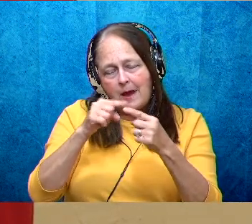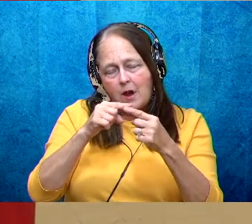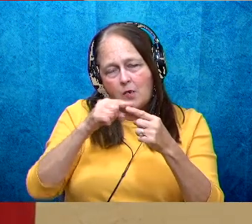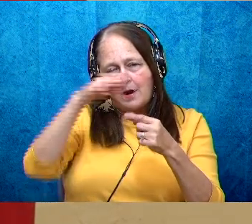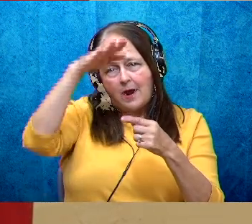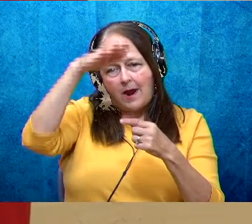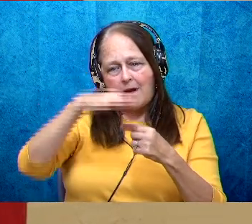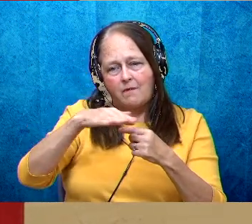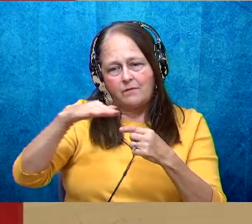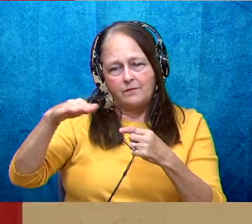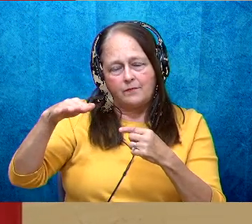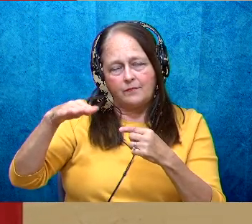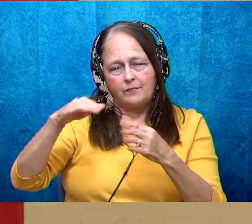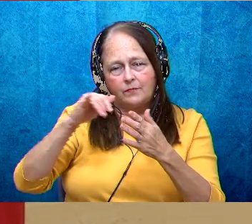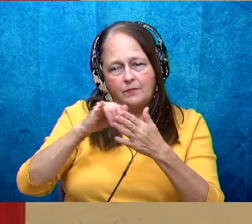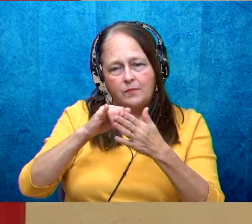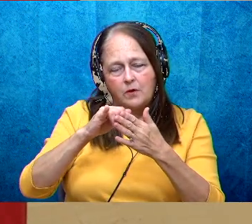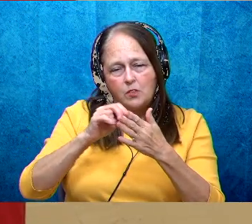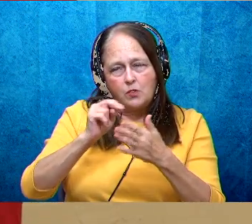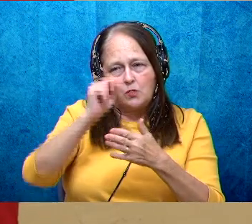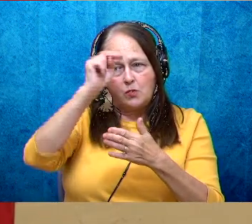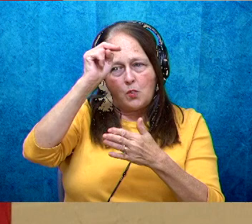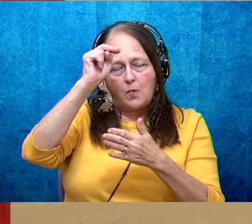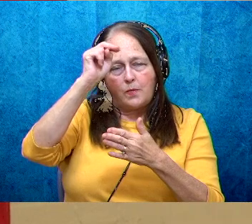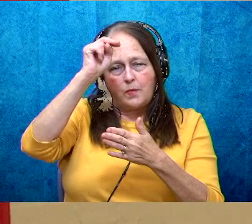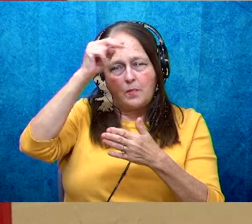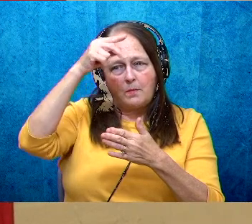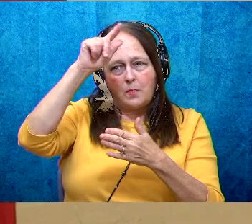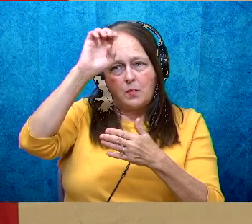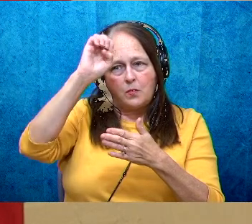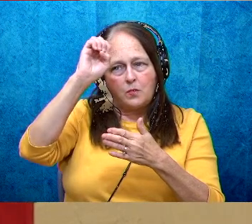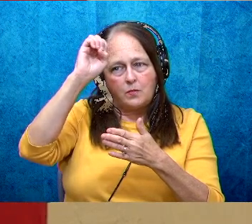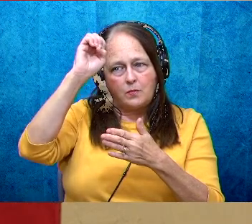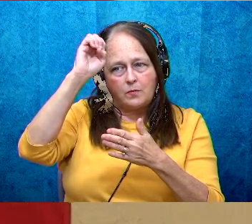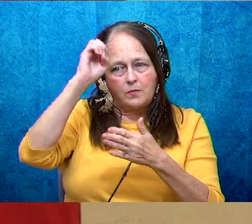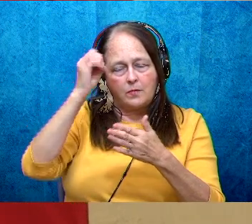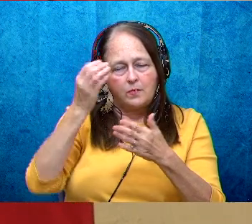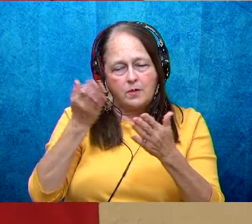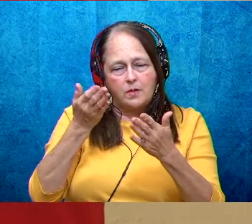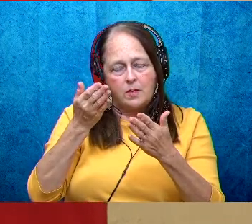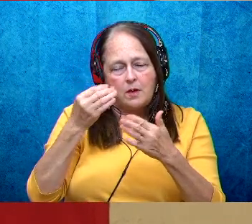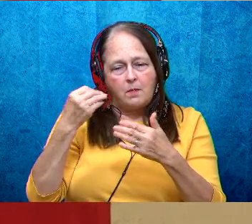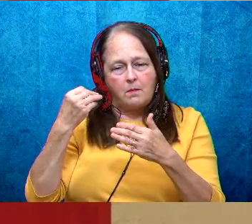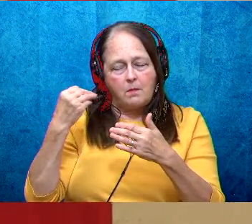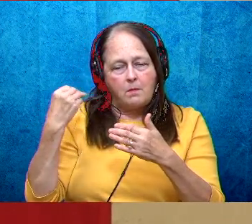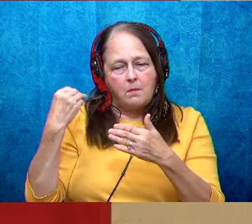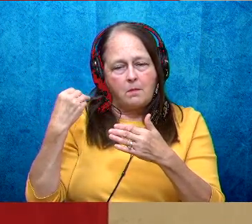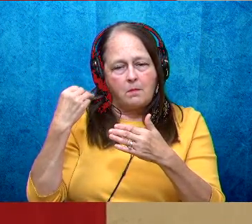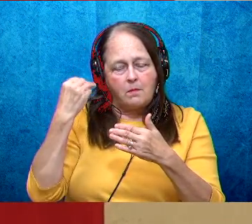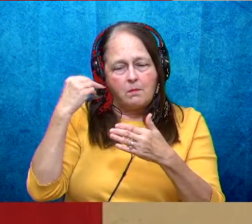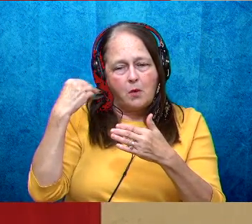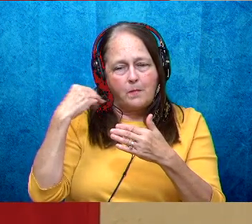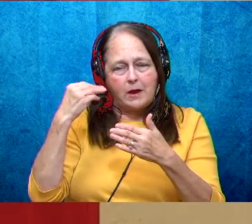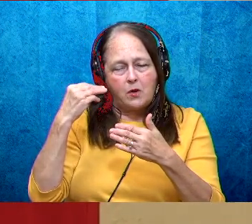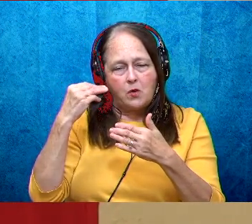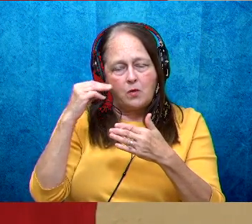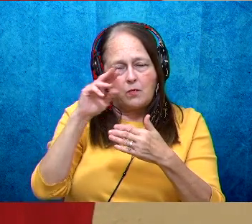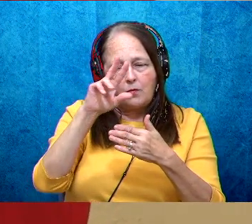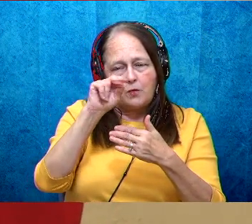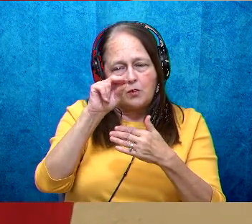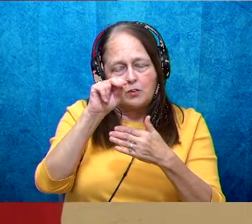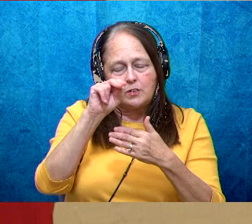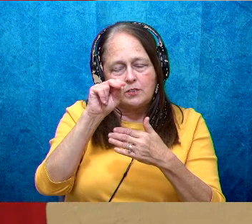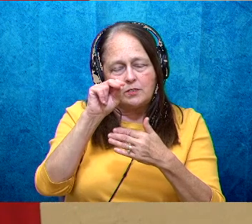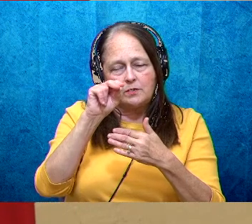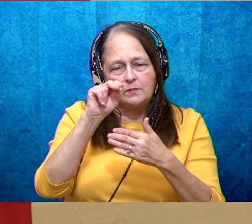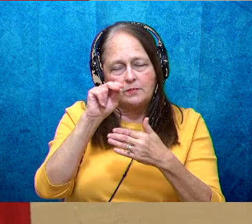halfway between the equator and the North Pole. To give you a frame of reference, here in Mobile, we're at about 30 degrees latitude, so it's going to be